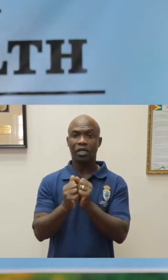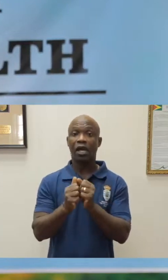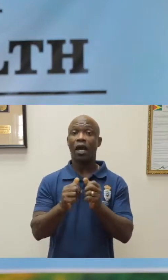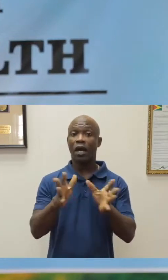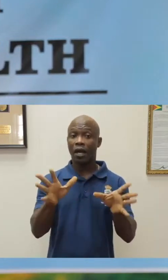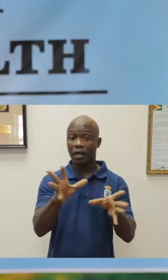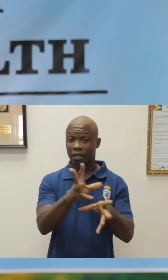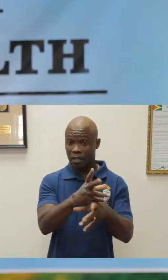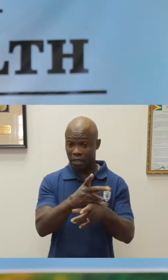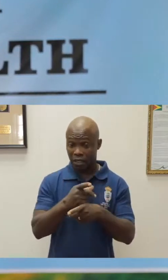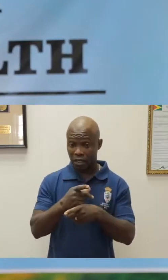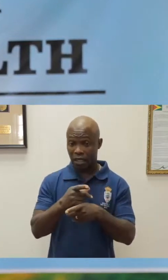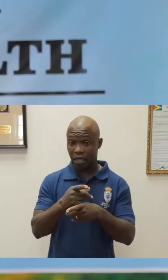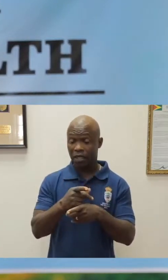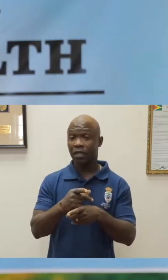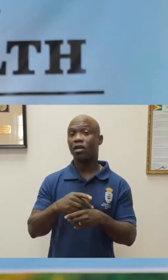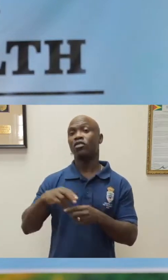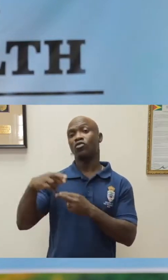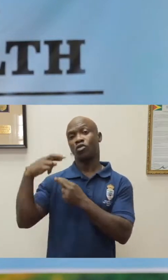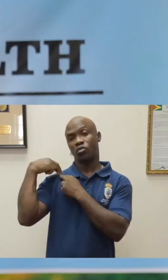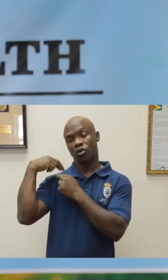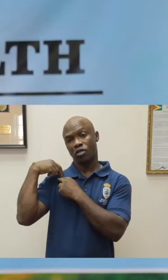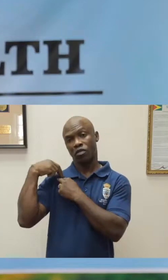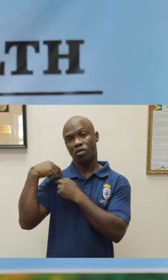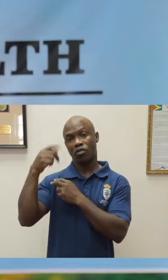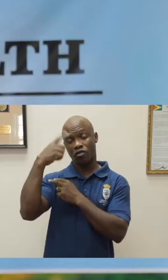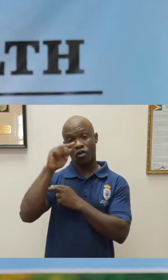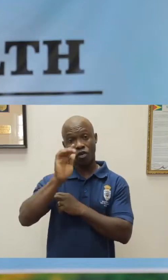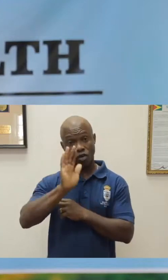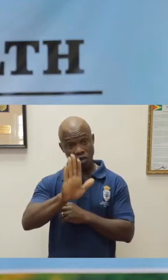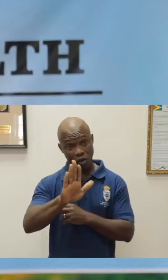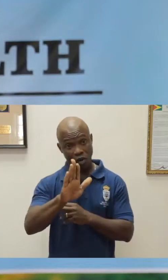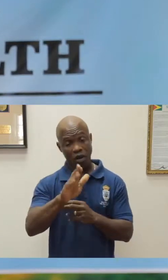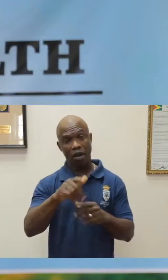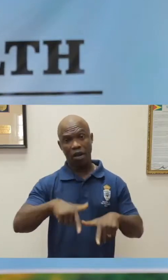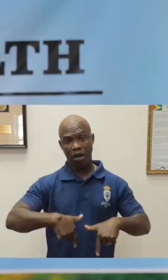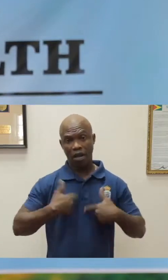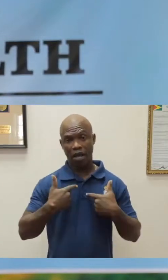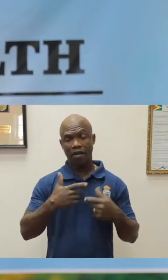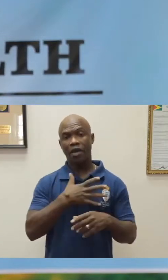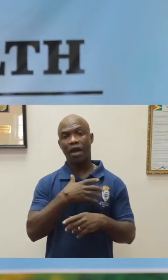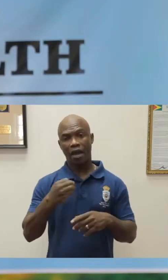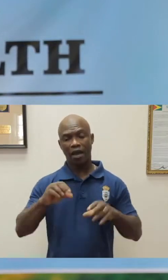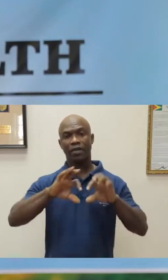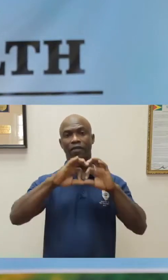the responsibility for your life and that of your family.